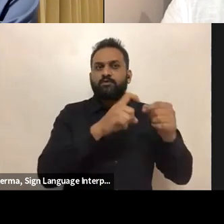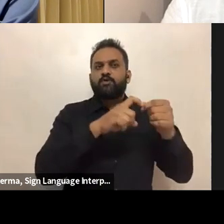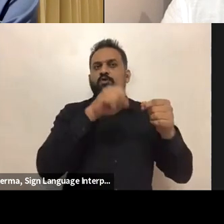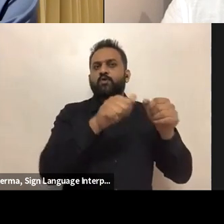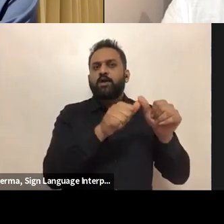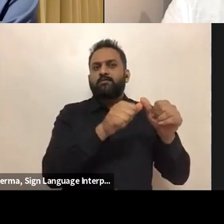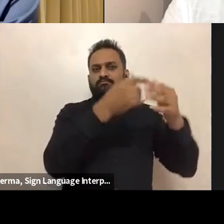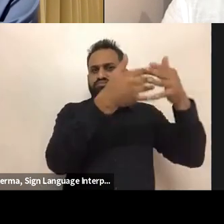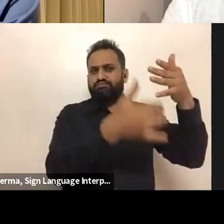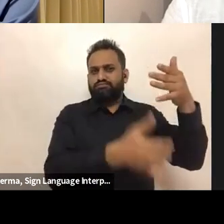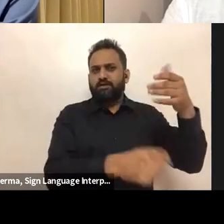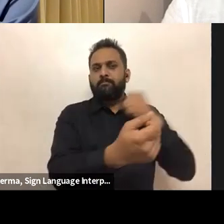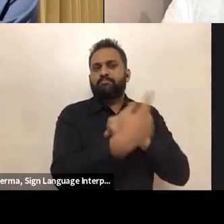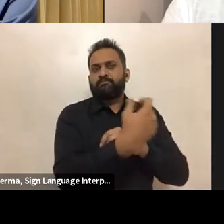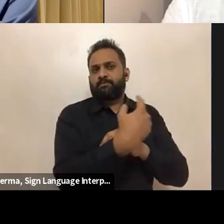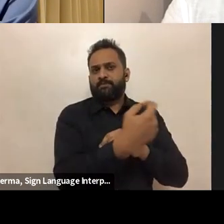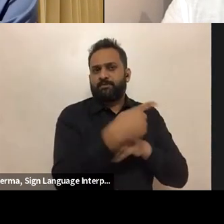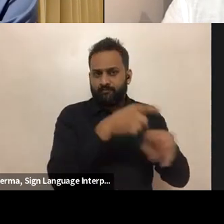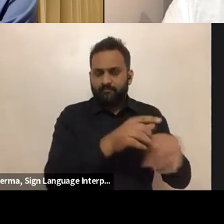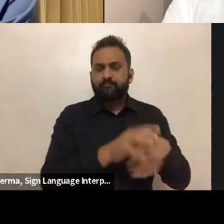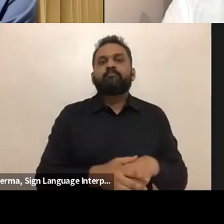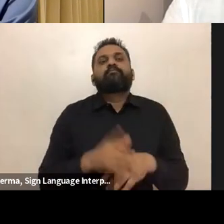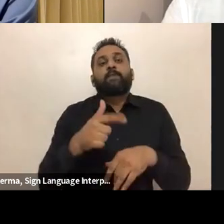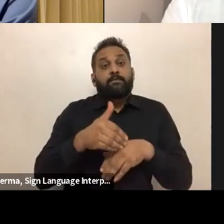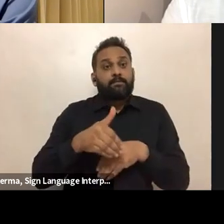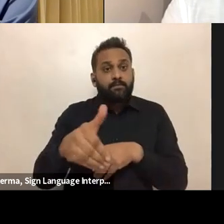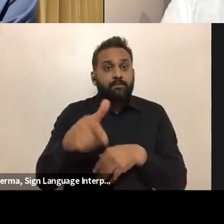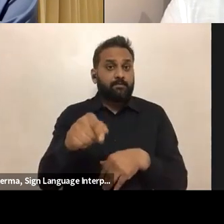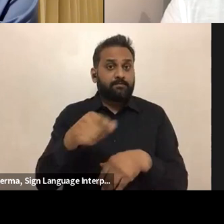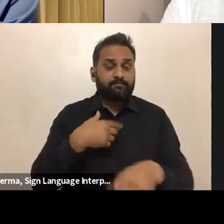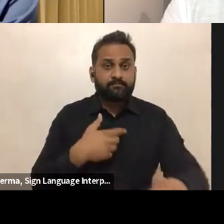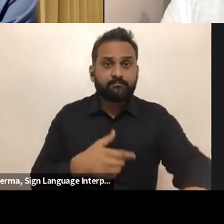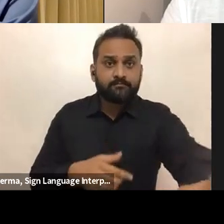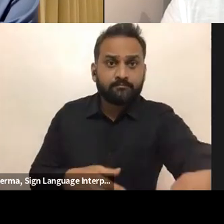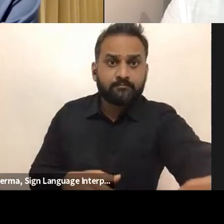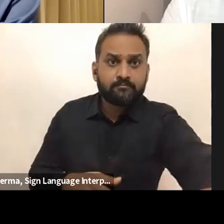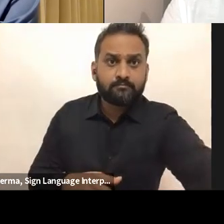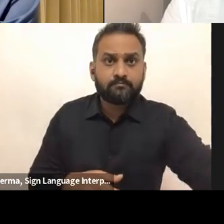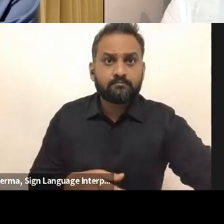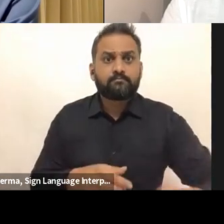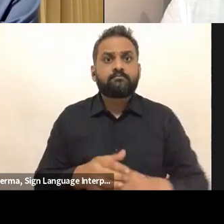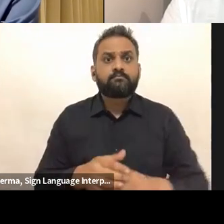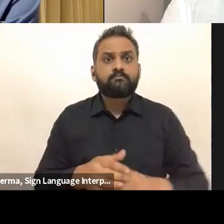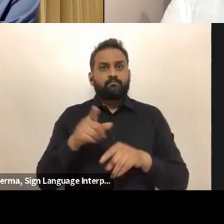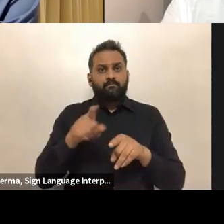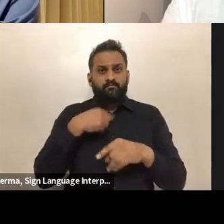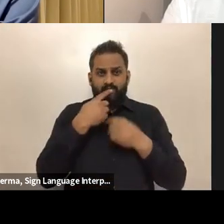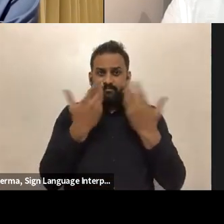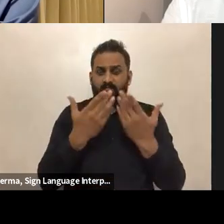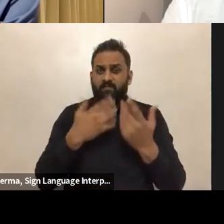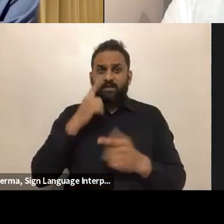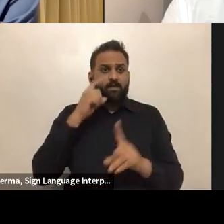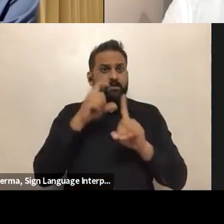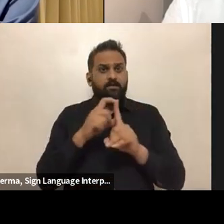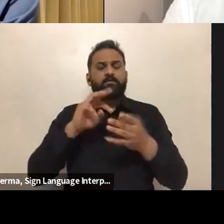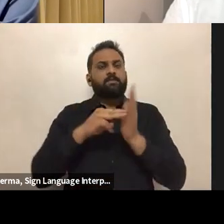box. But meanwhile, here with Faraz, tell me how your identities as queer and as